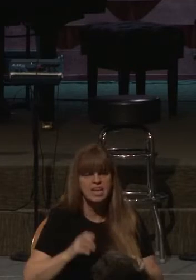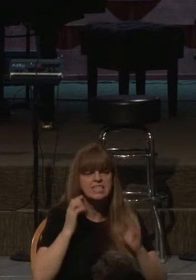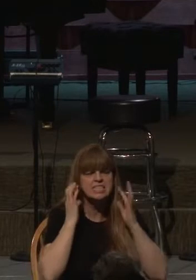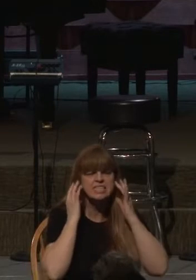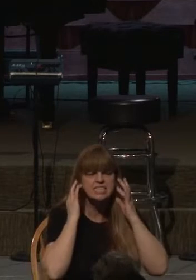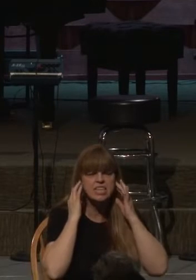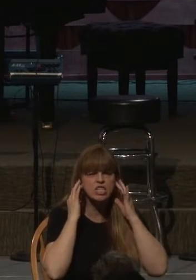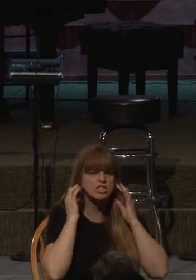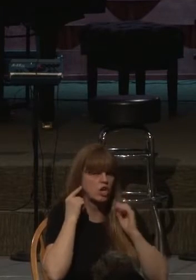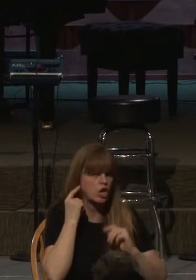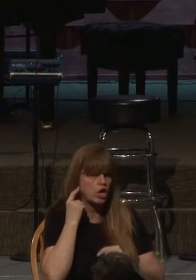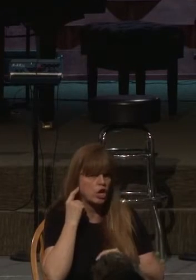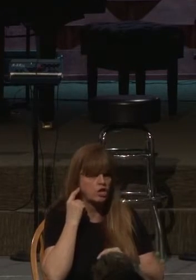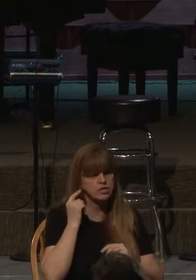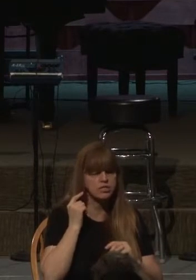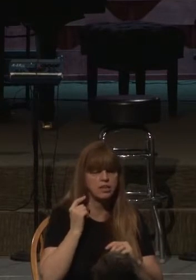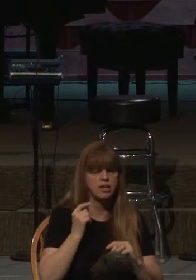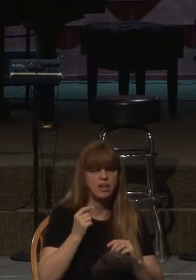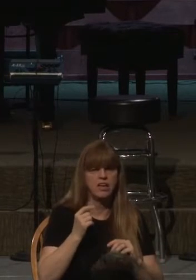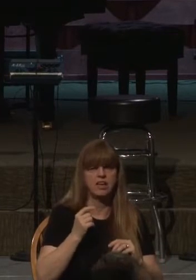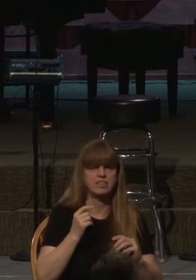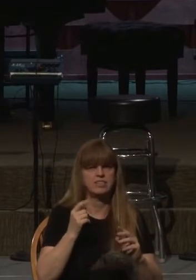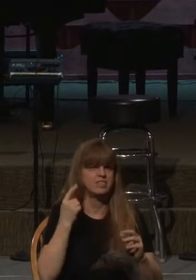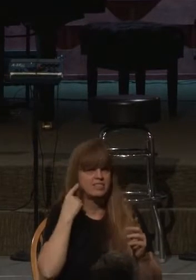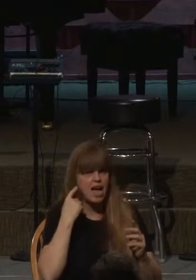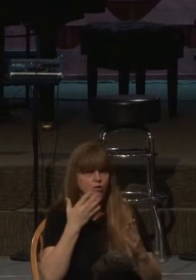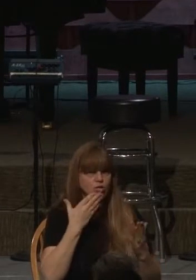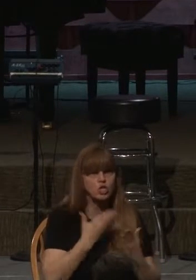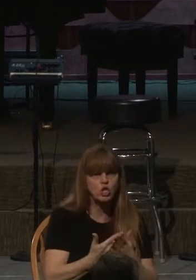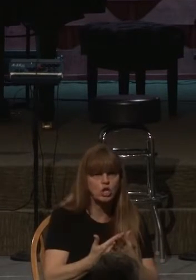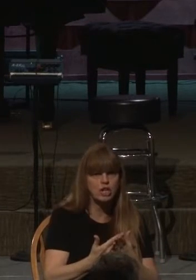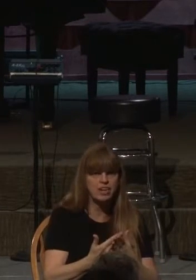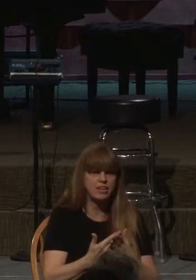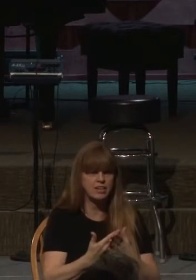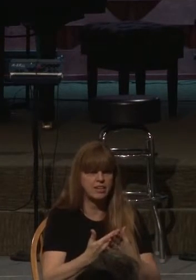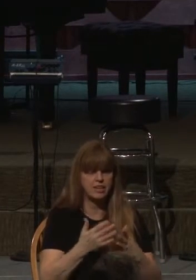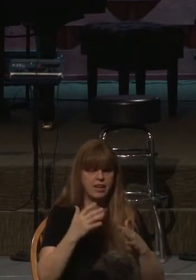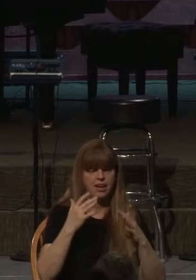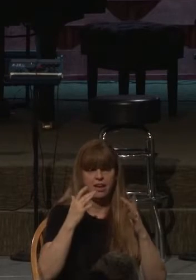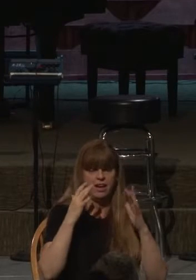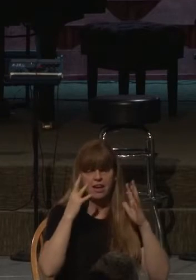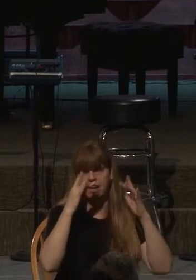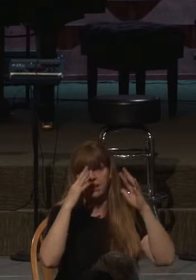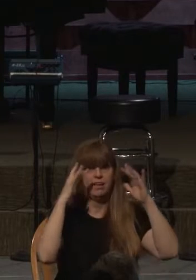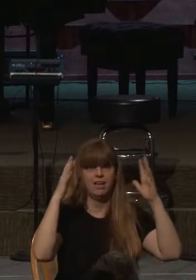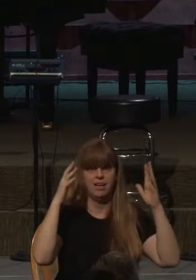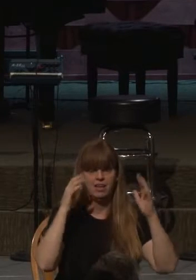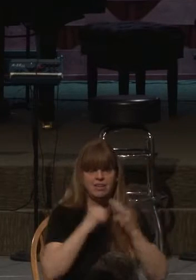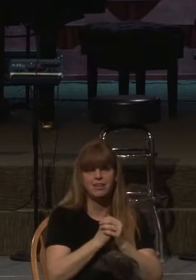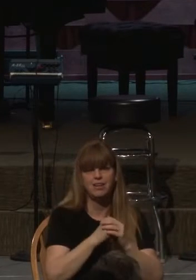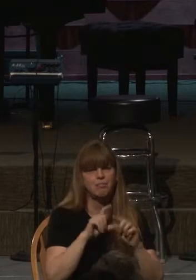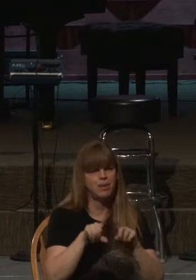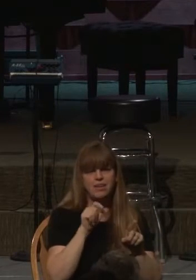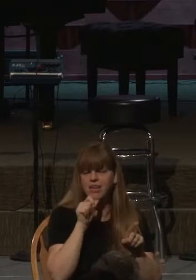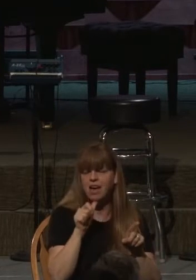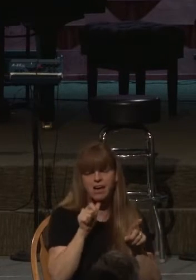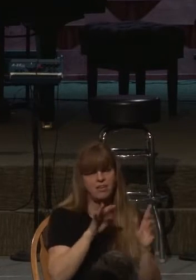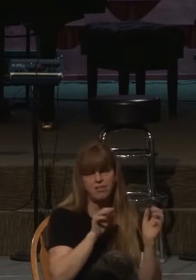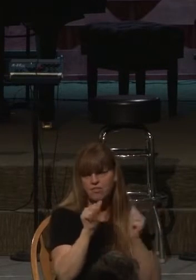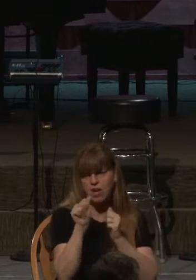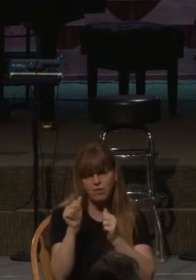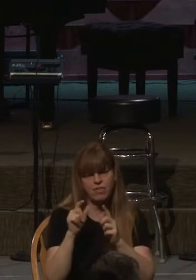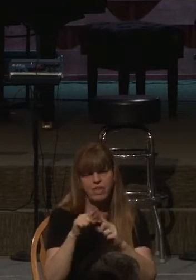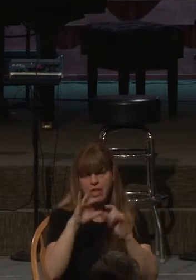they may enlighten their fantasies, but they will not take them where they need to go, to the image of Jesus Christ.